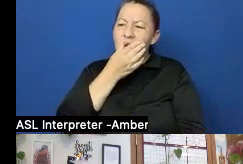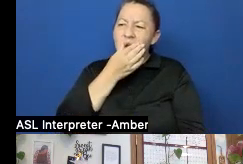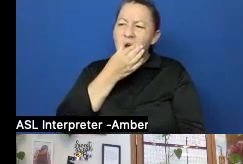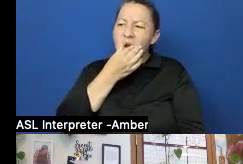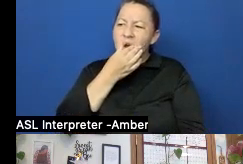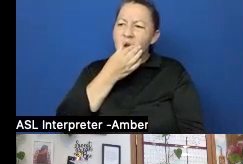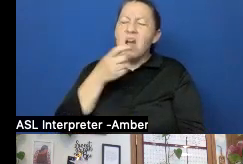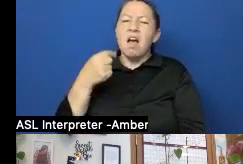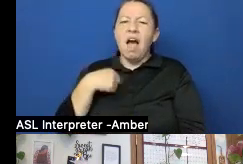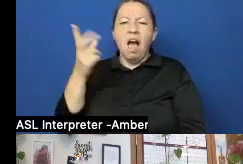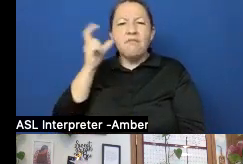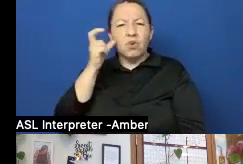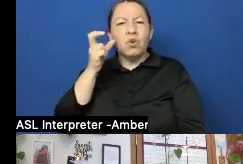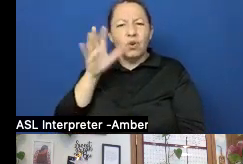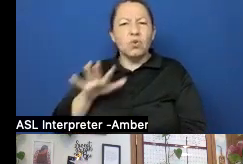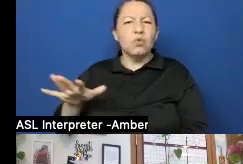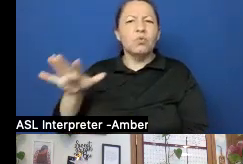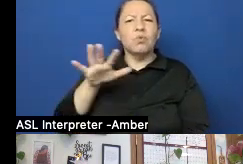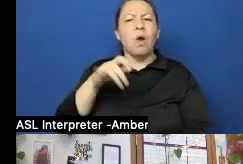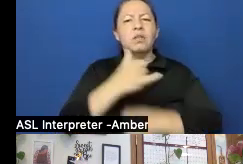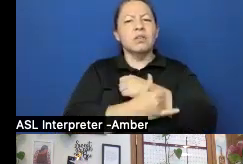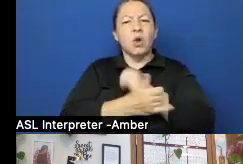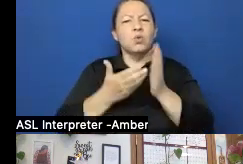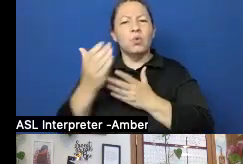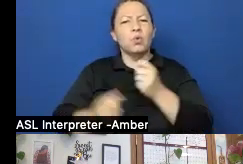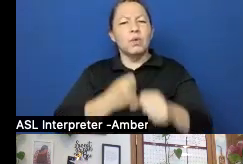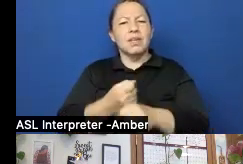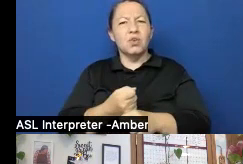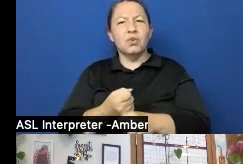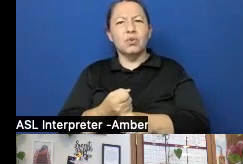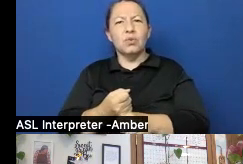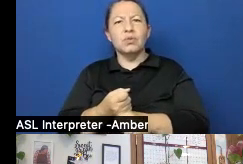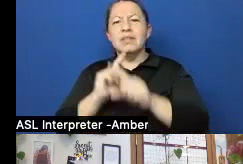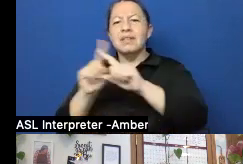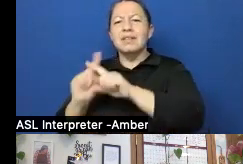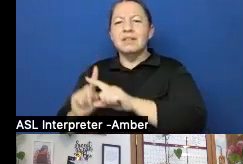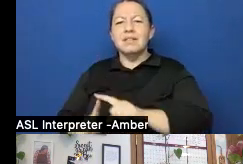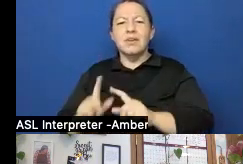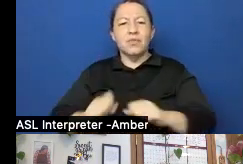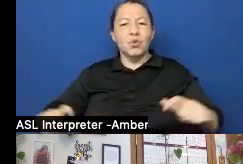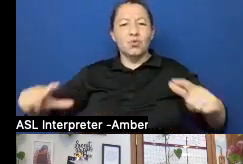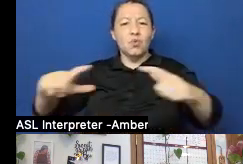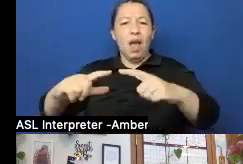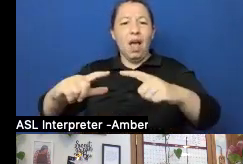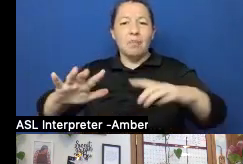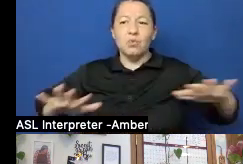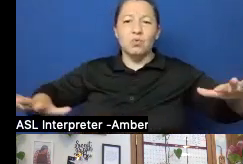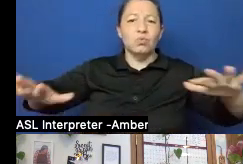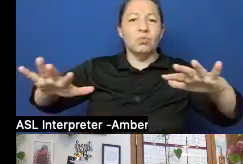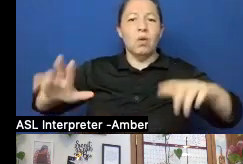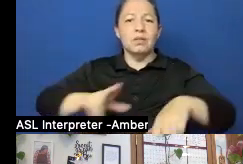the country over the years, you know, with different tribes across the nation, how,